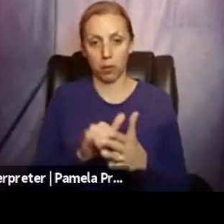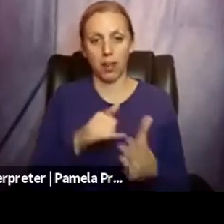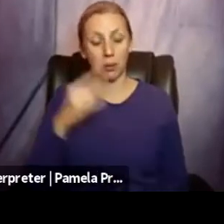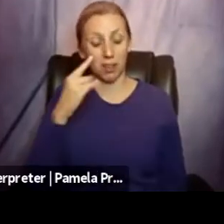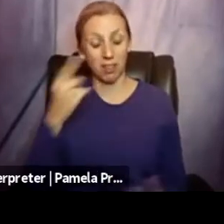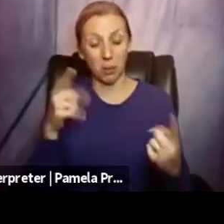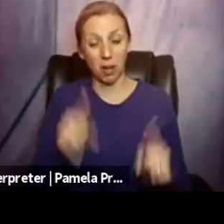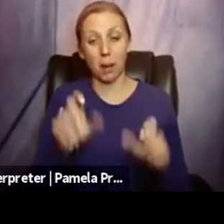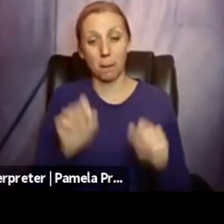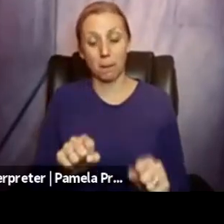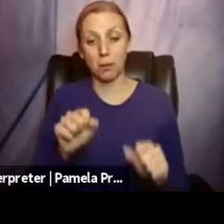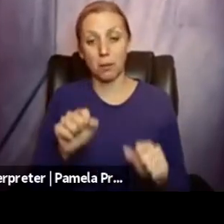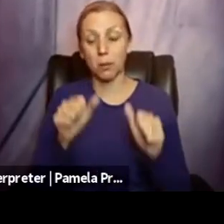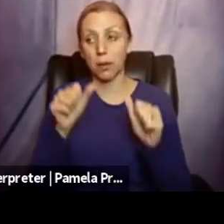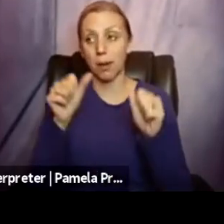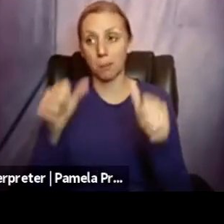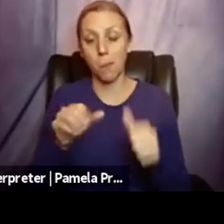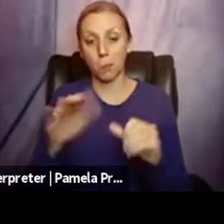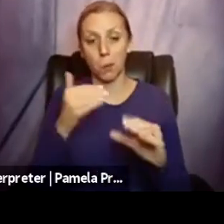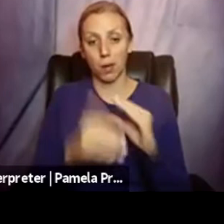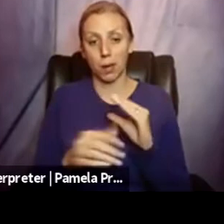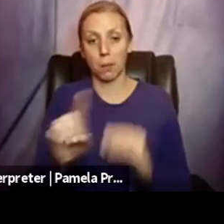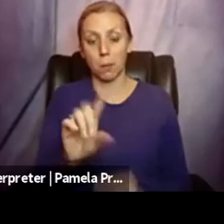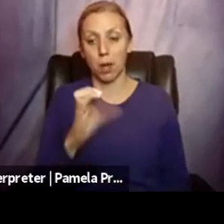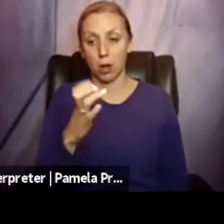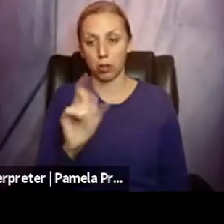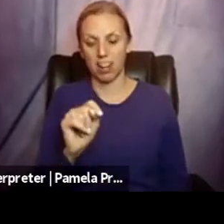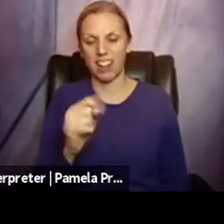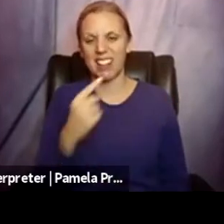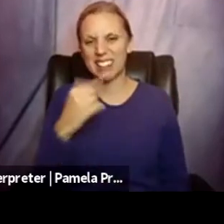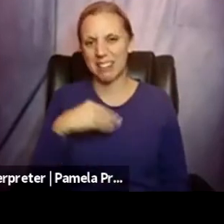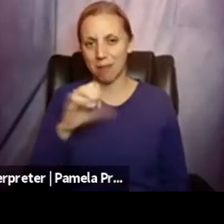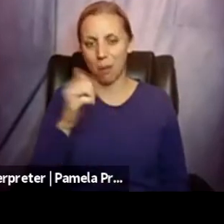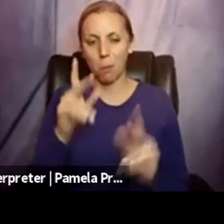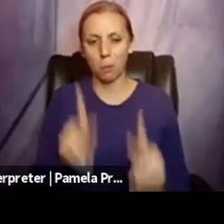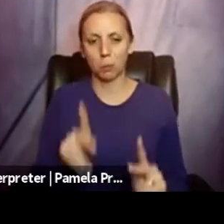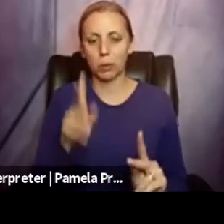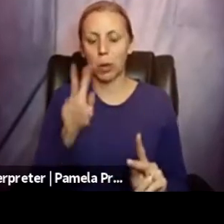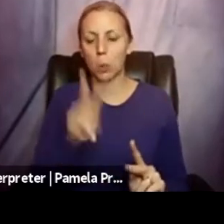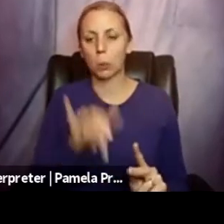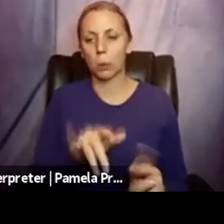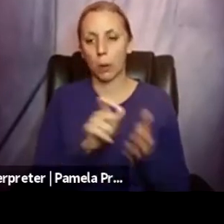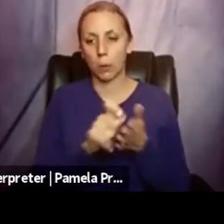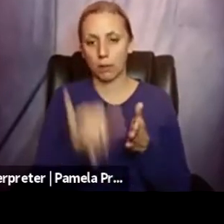in the chat if that's something you're interested in. You know, they say have someone else look at it, read it. I'm looking to make